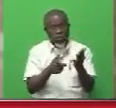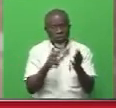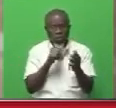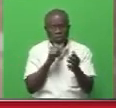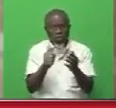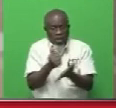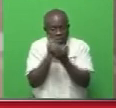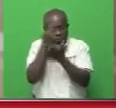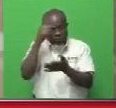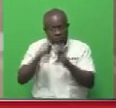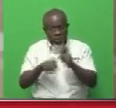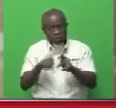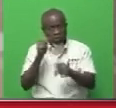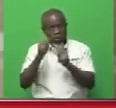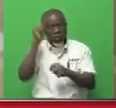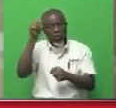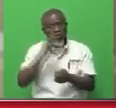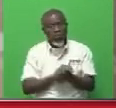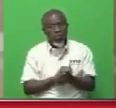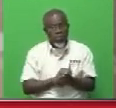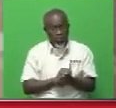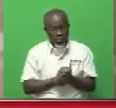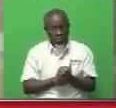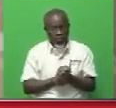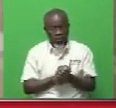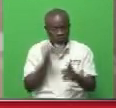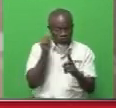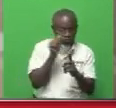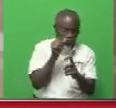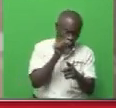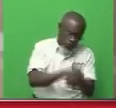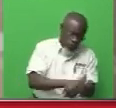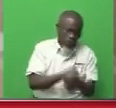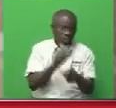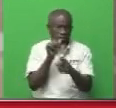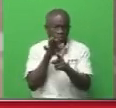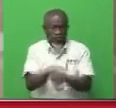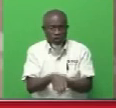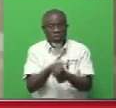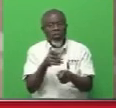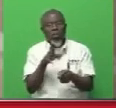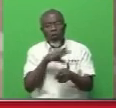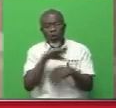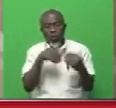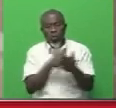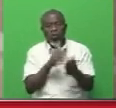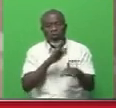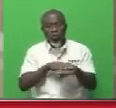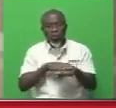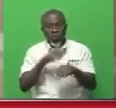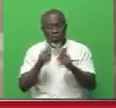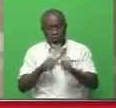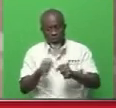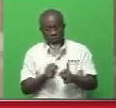and strong. And again, every single loss is not a loss felt by the individual pockets of the